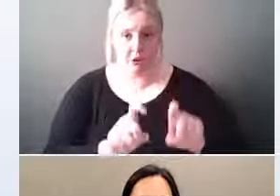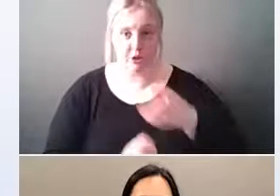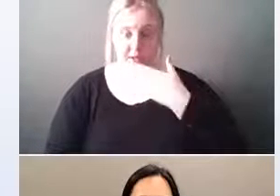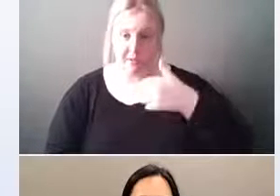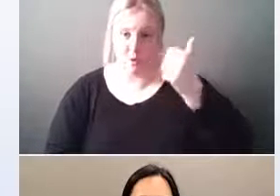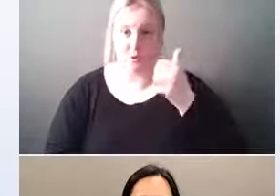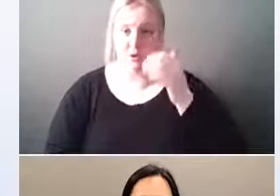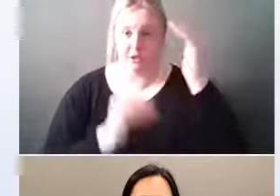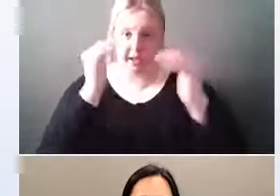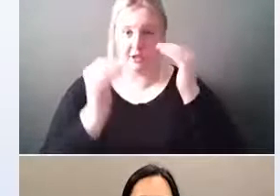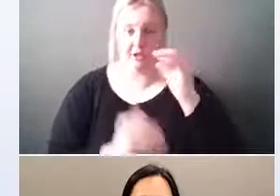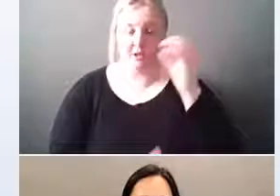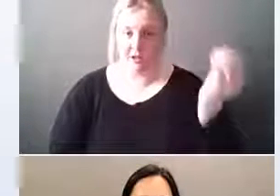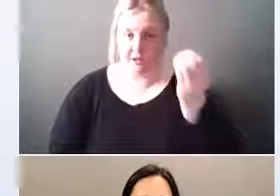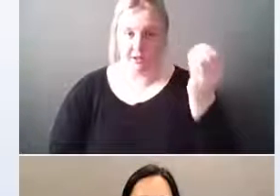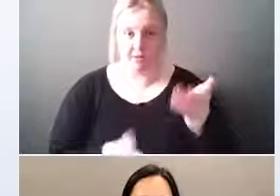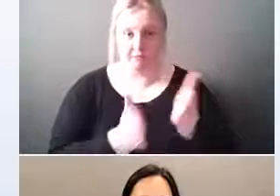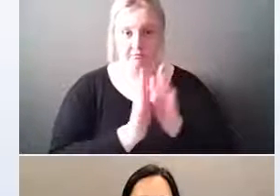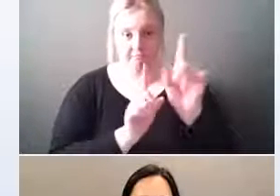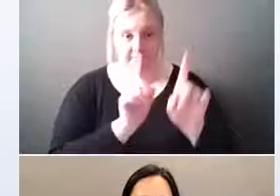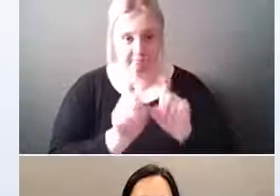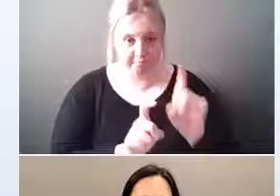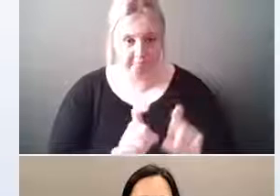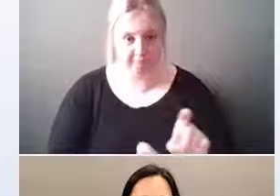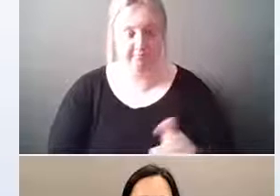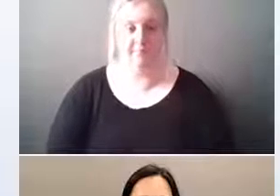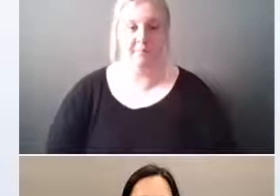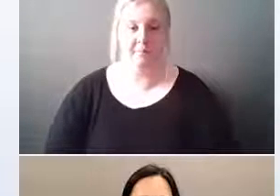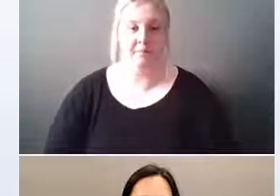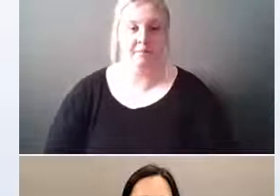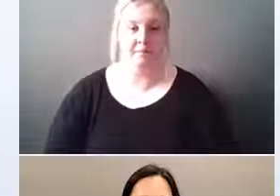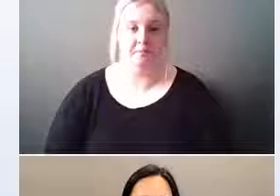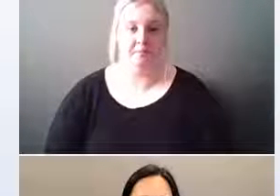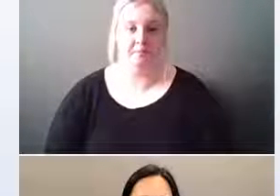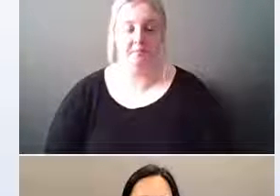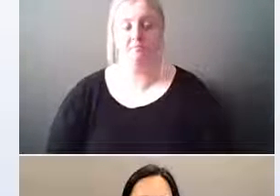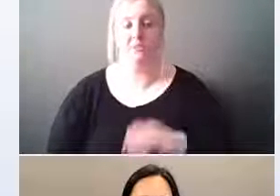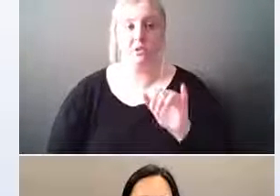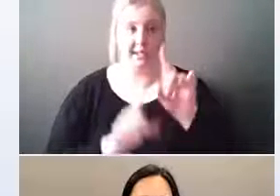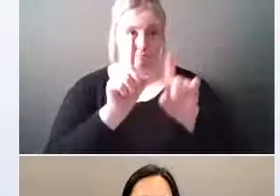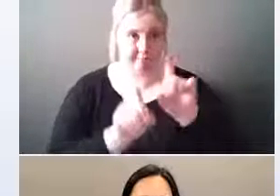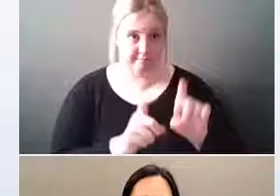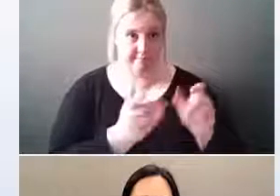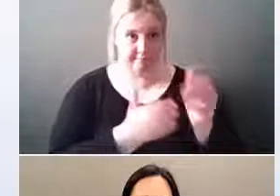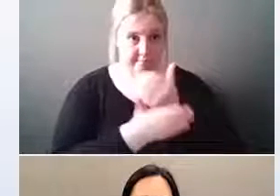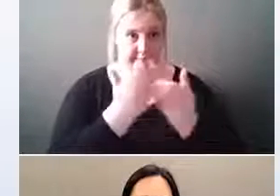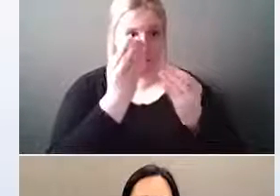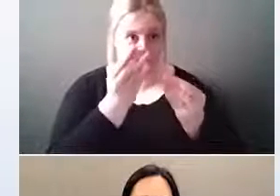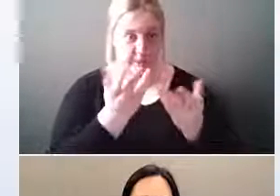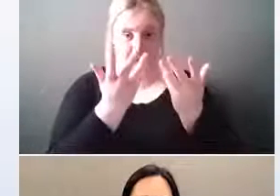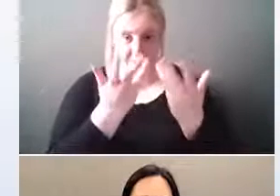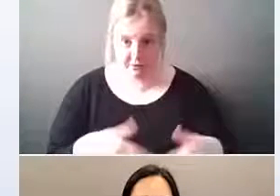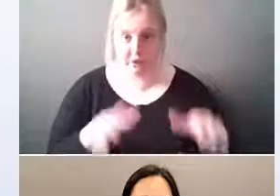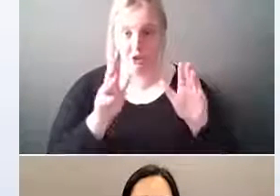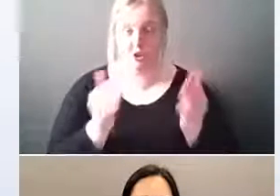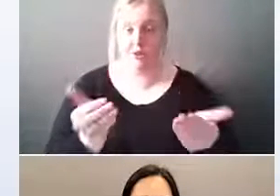Ontario on their experiences with bullying. Once we collected the data, the next phase was to